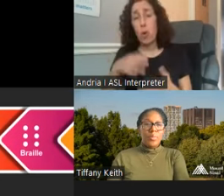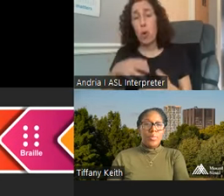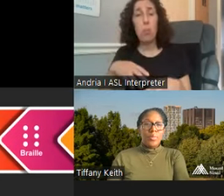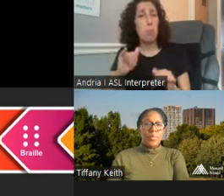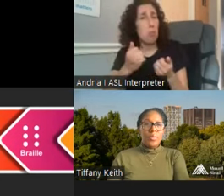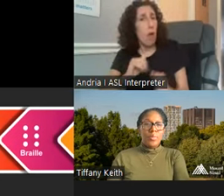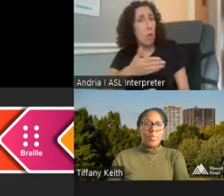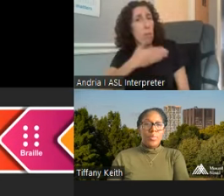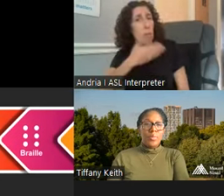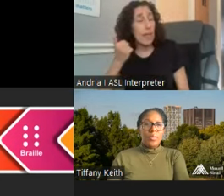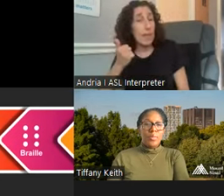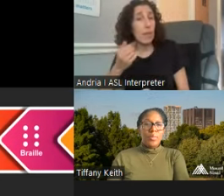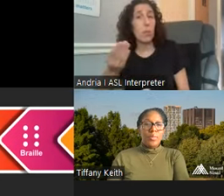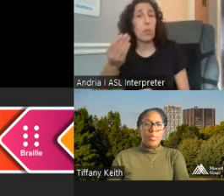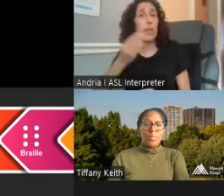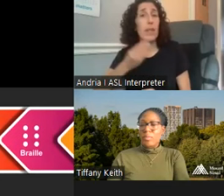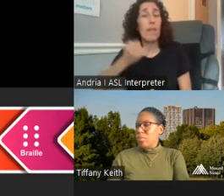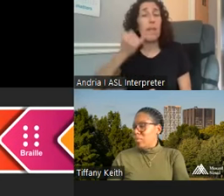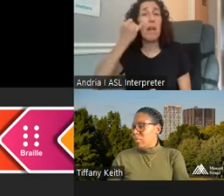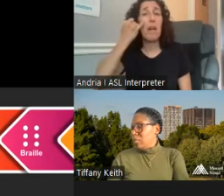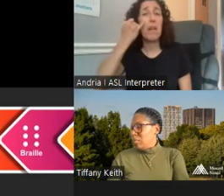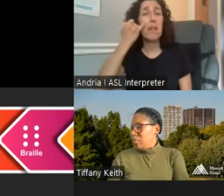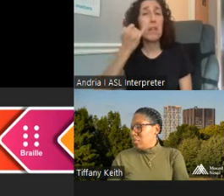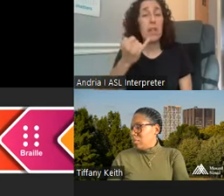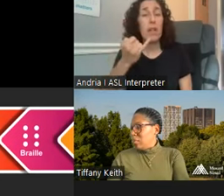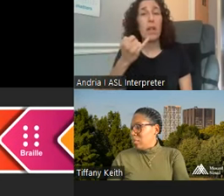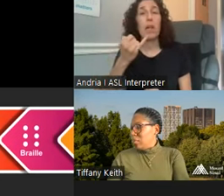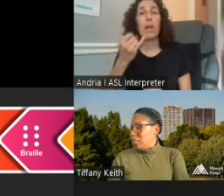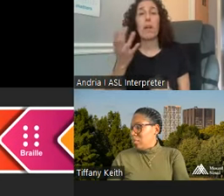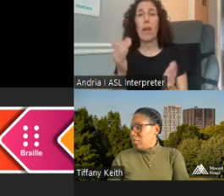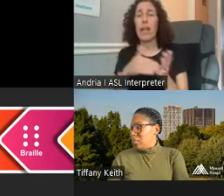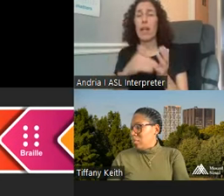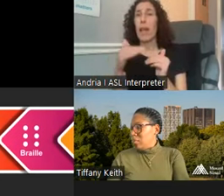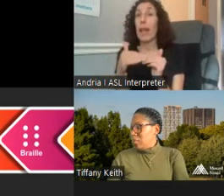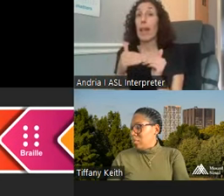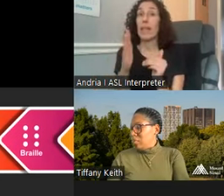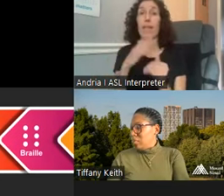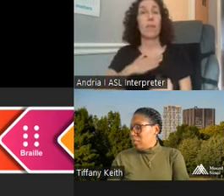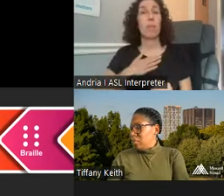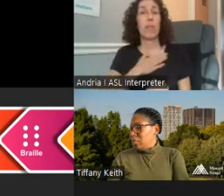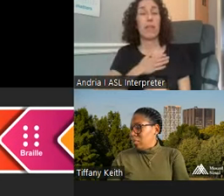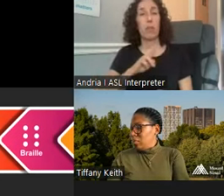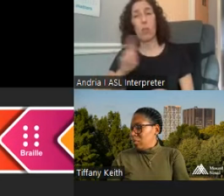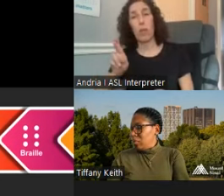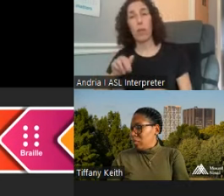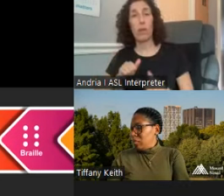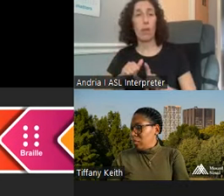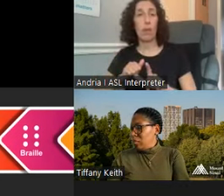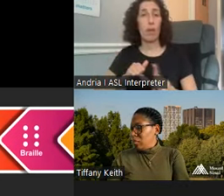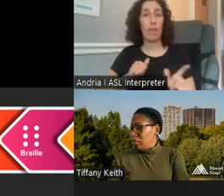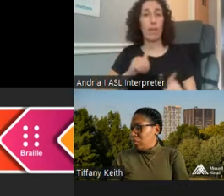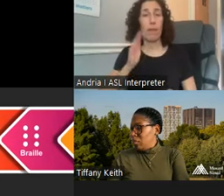in the directions and the directionality, you can think of the person as standing in the middle of a clock face. 12 o'clock is straight ahead. 6 o'clock